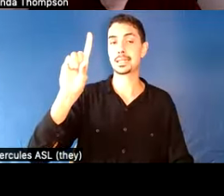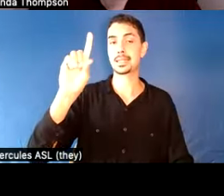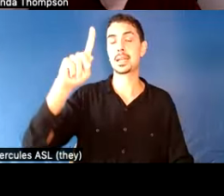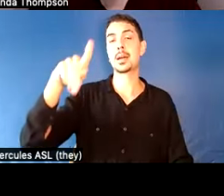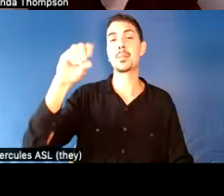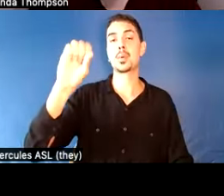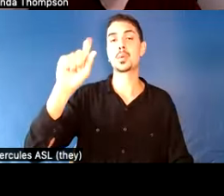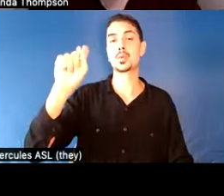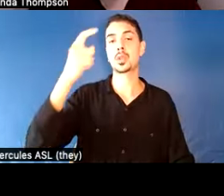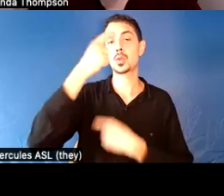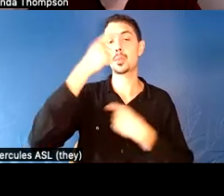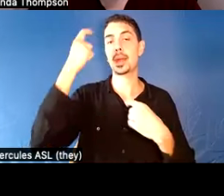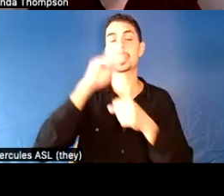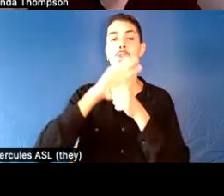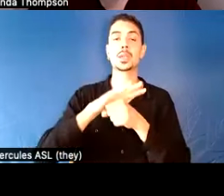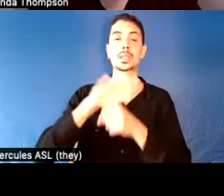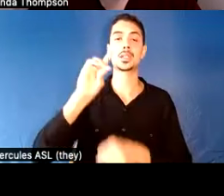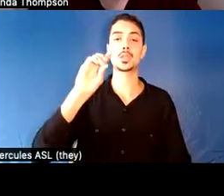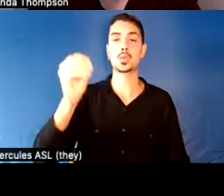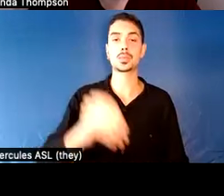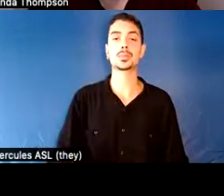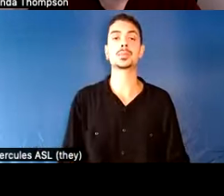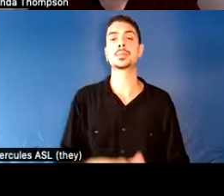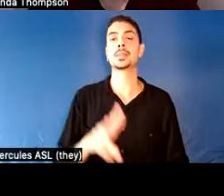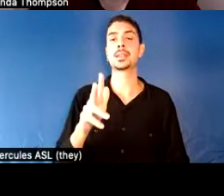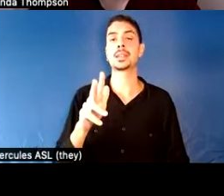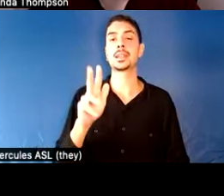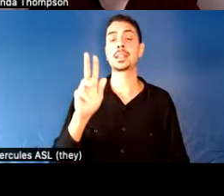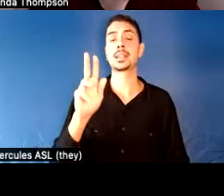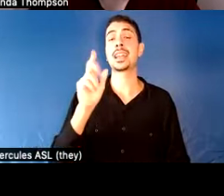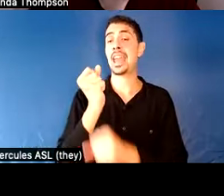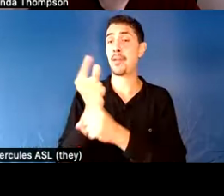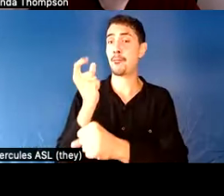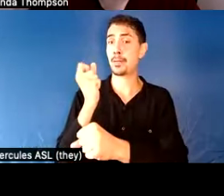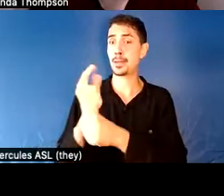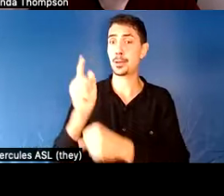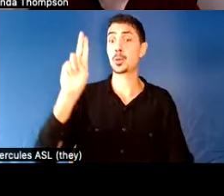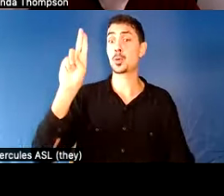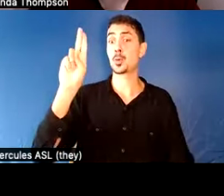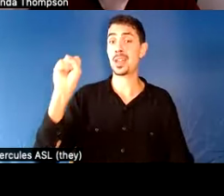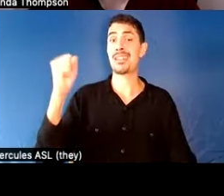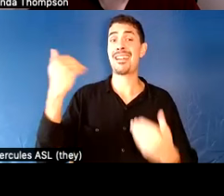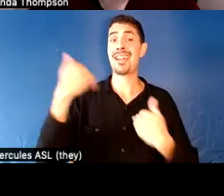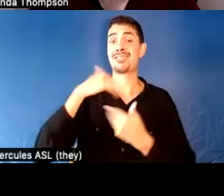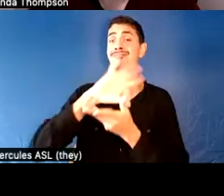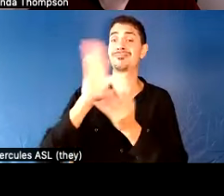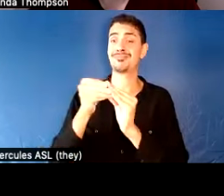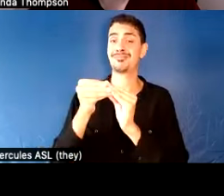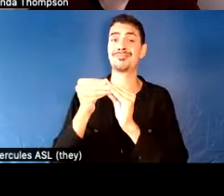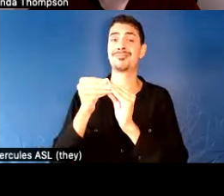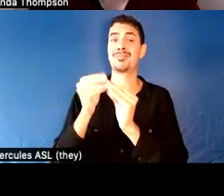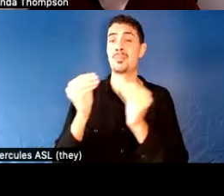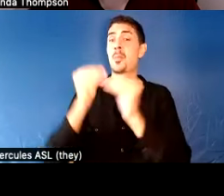There's like over 3 million cases in the US every year. PTSD